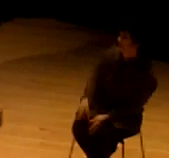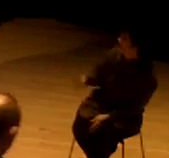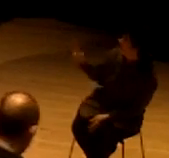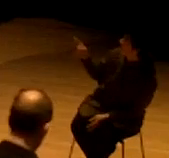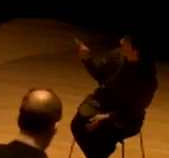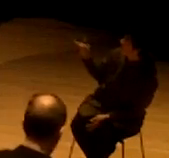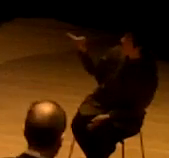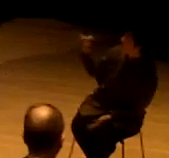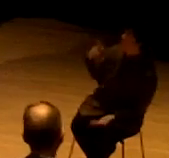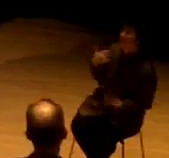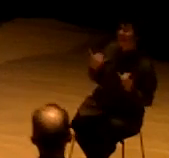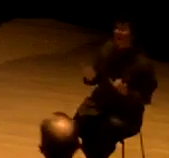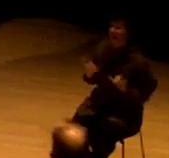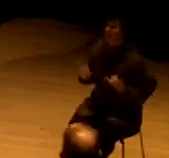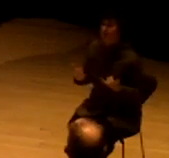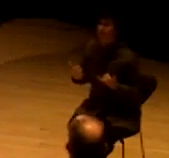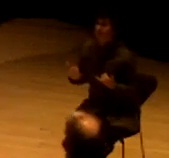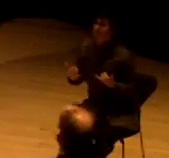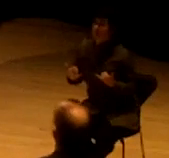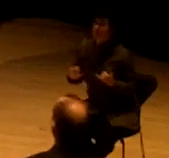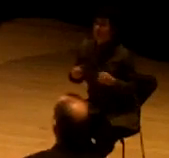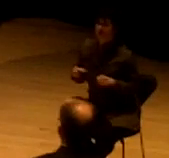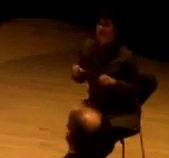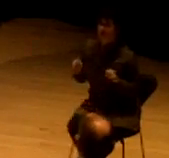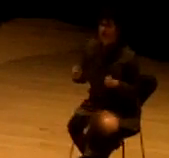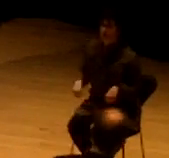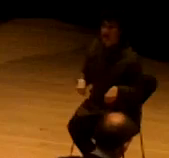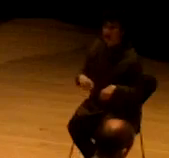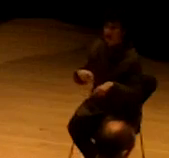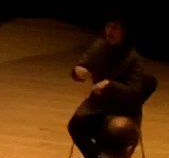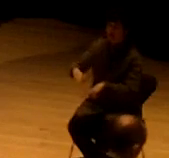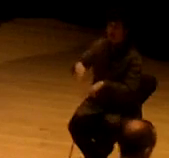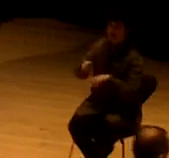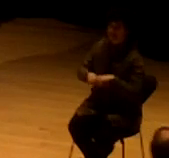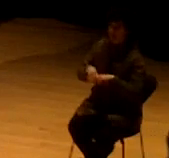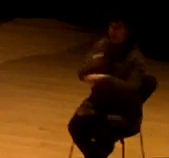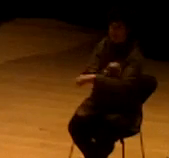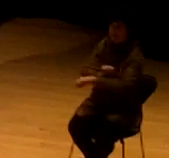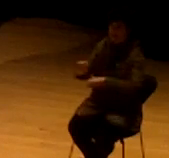disabled on stage is a huge step.